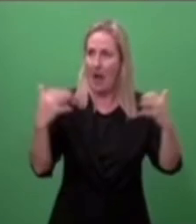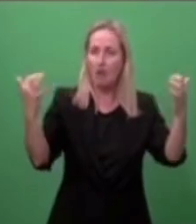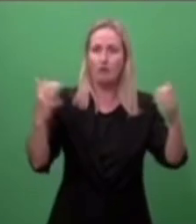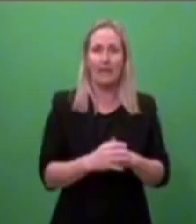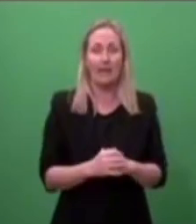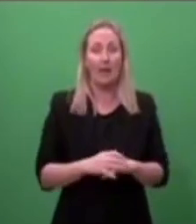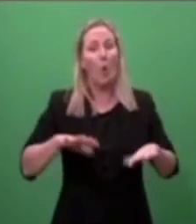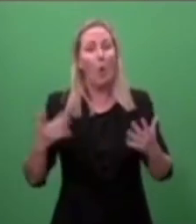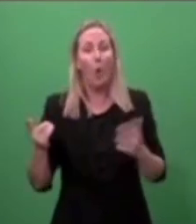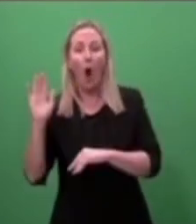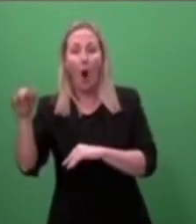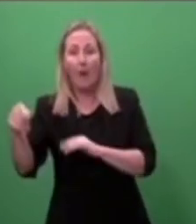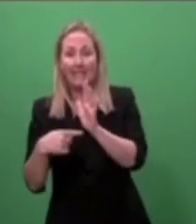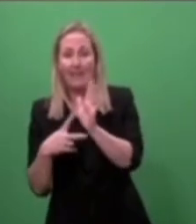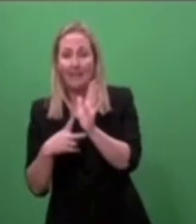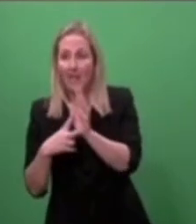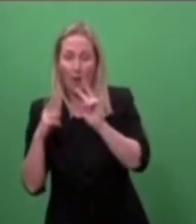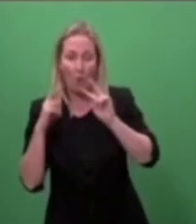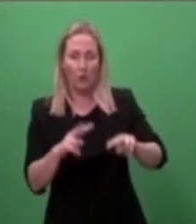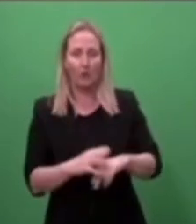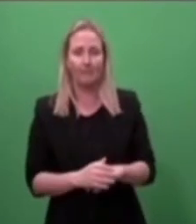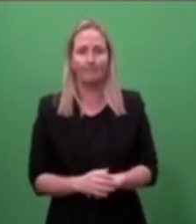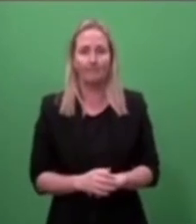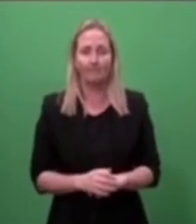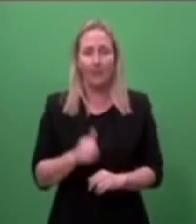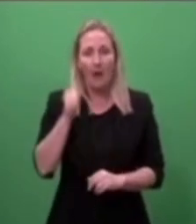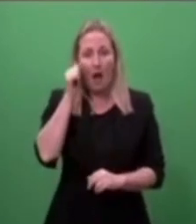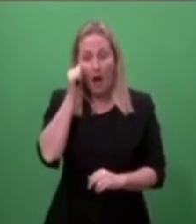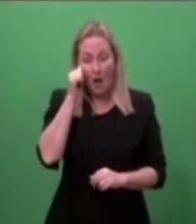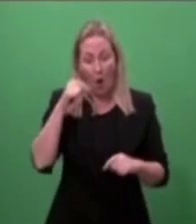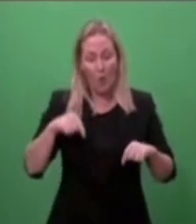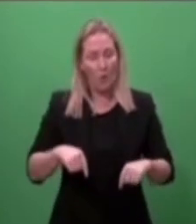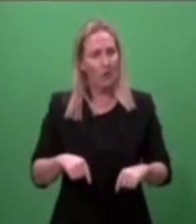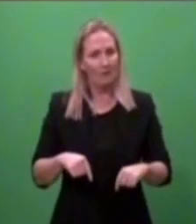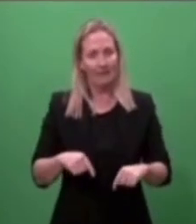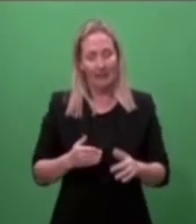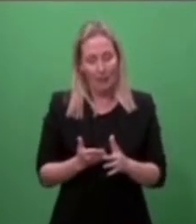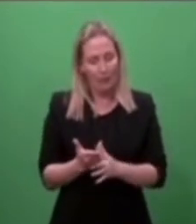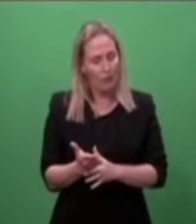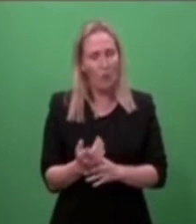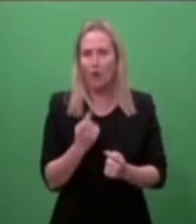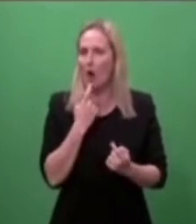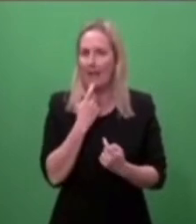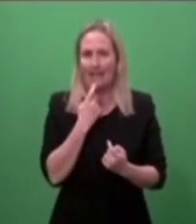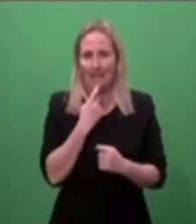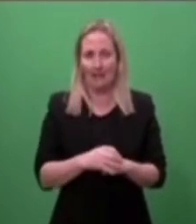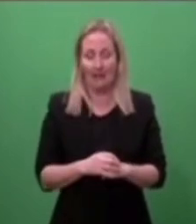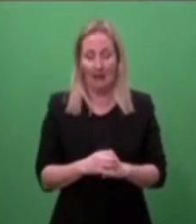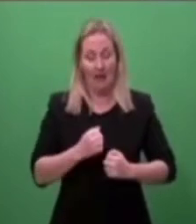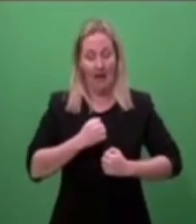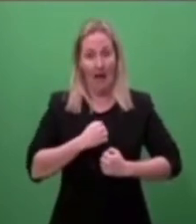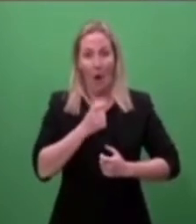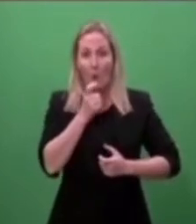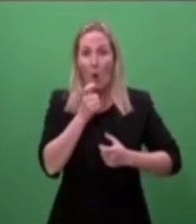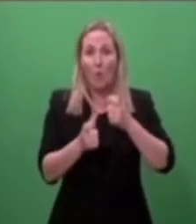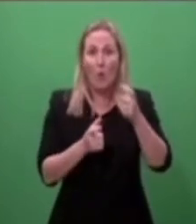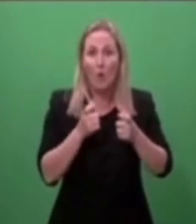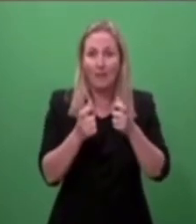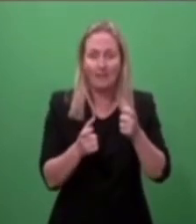easy for many. I know our words here today cannot and will